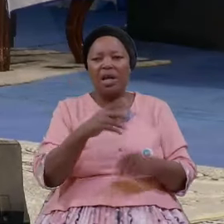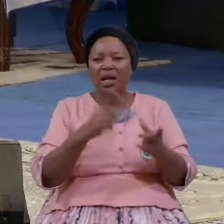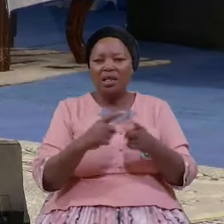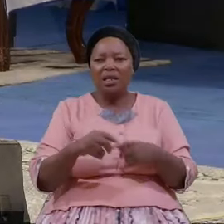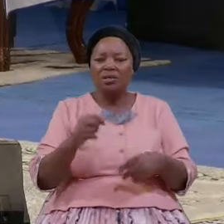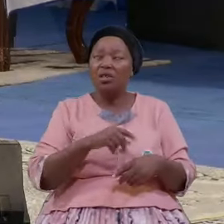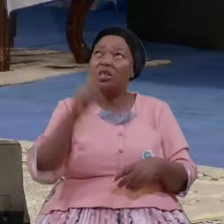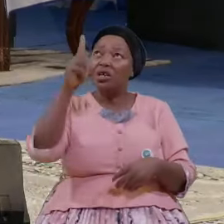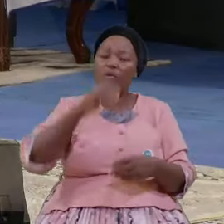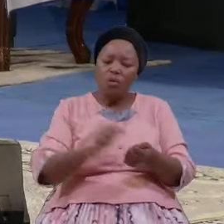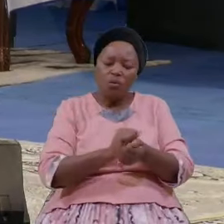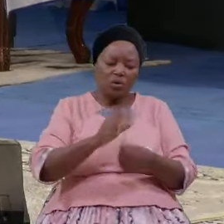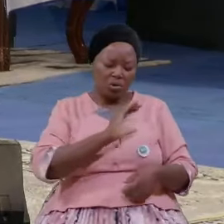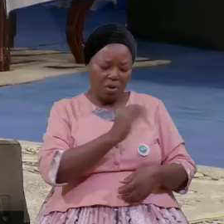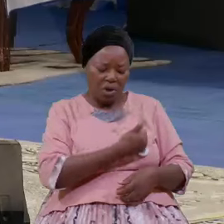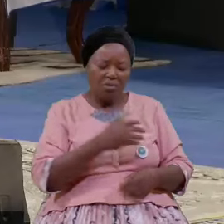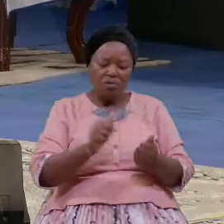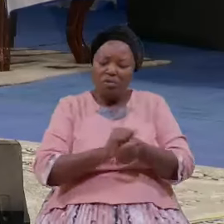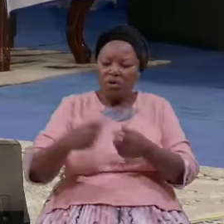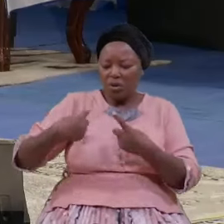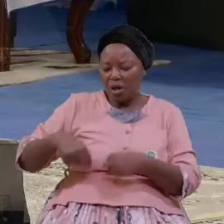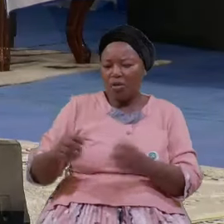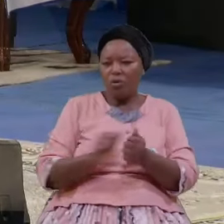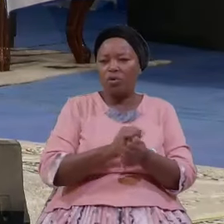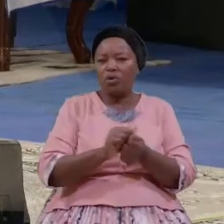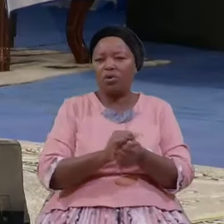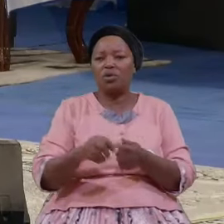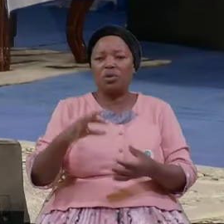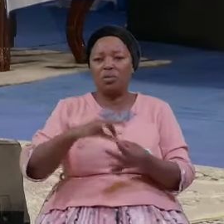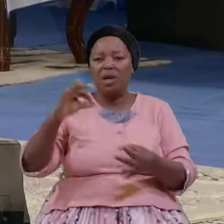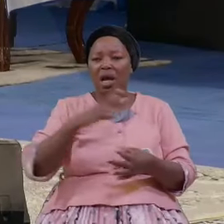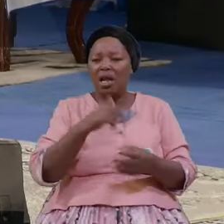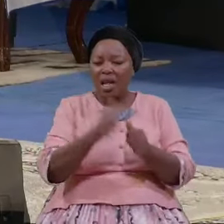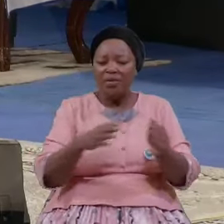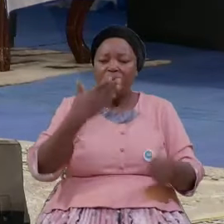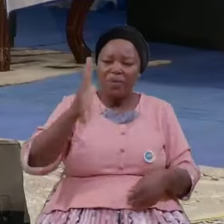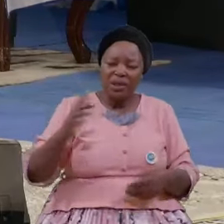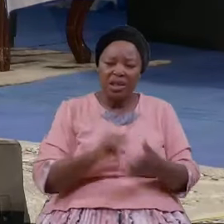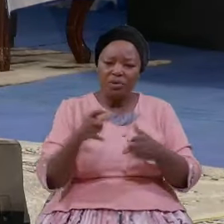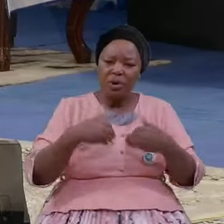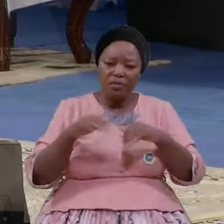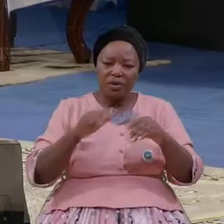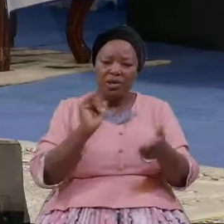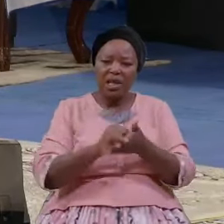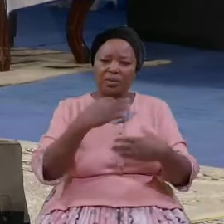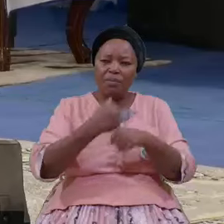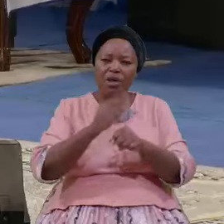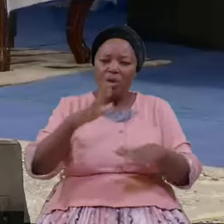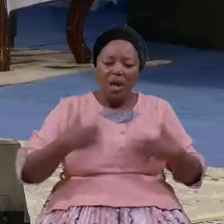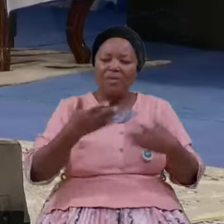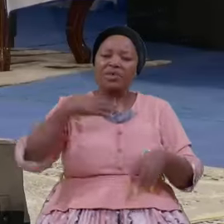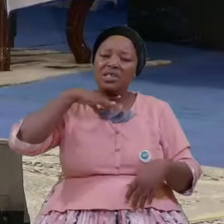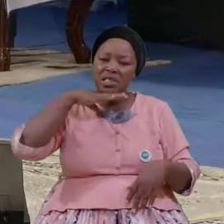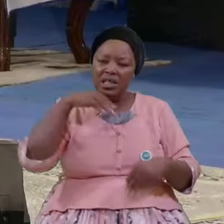he'll wash your spirit, and every bad thing you have done that made your life dirty in the past. This